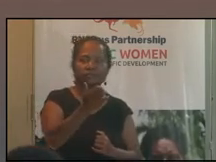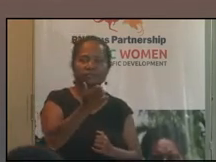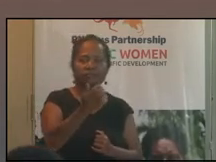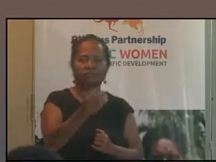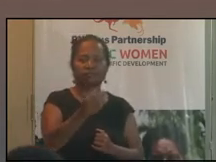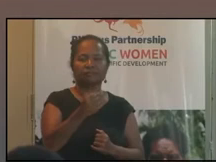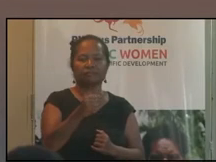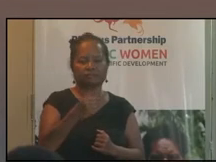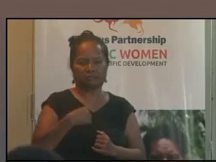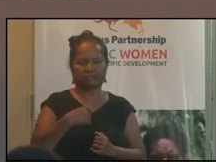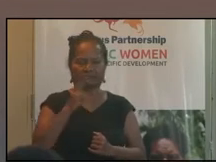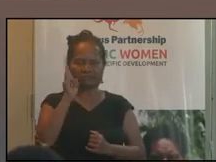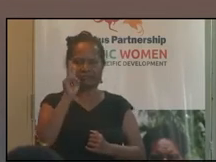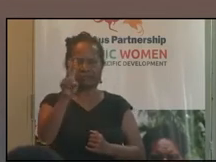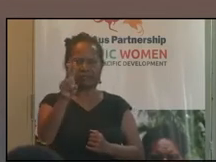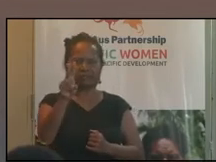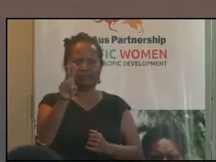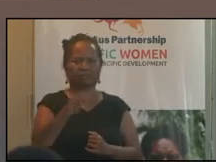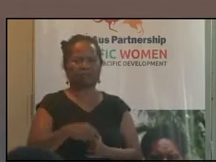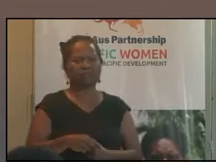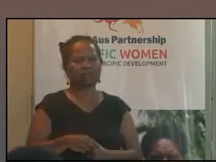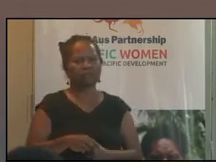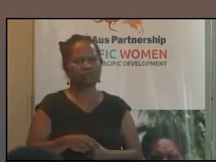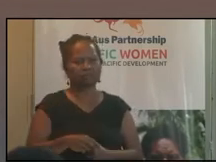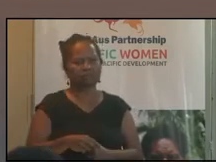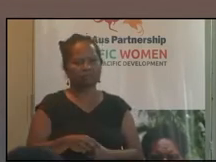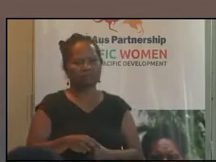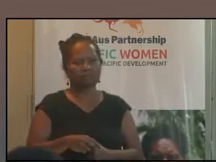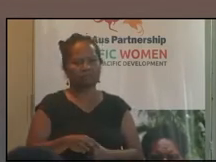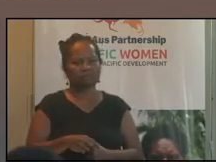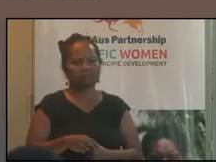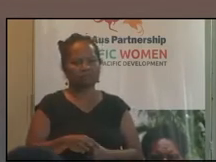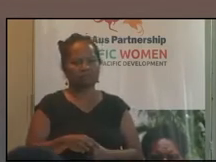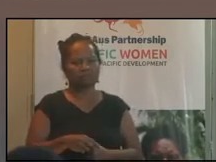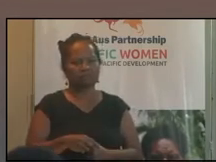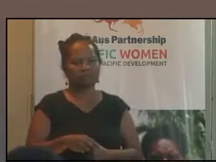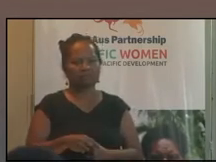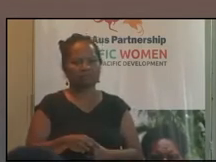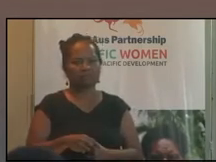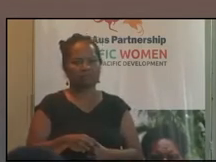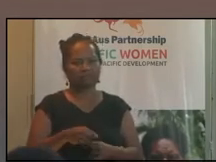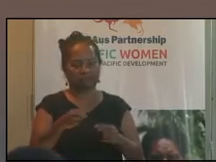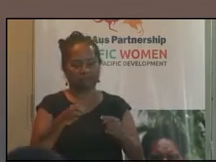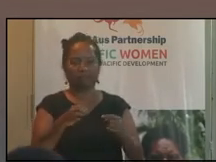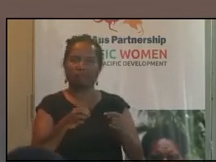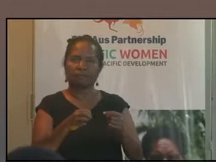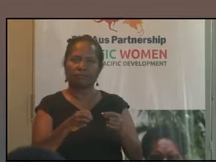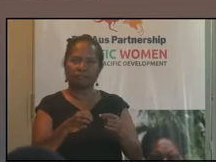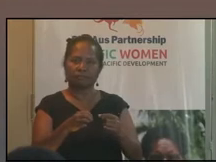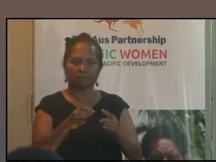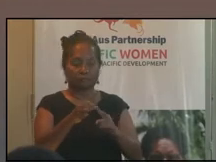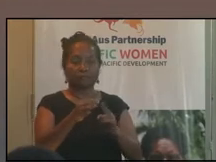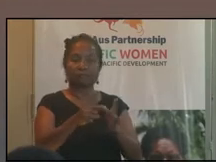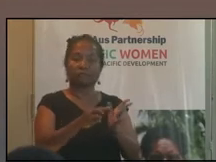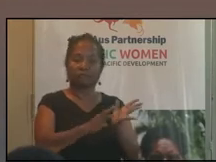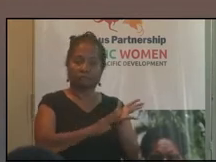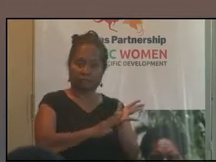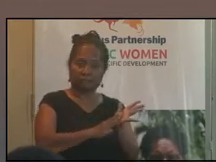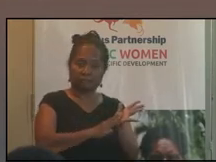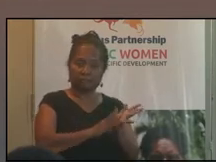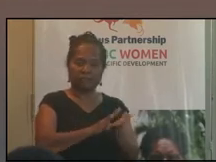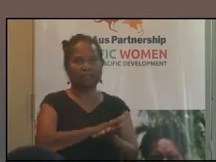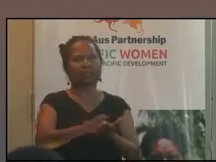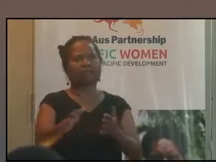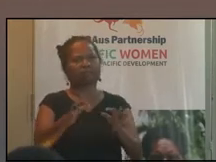why I saw this in the recent Motu, the recent Moresby Northwest elections. Hanawada women